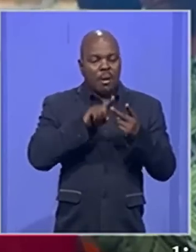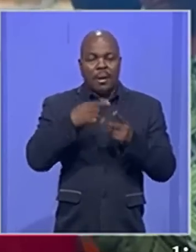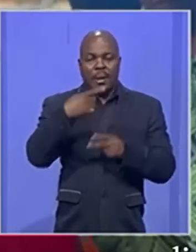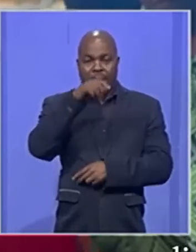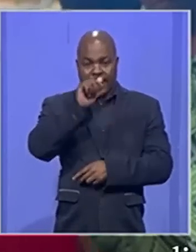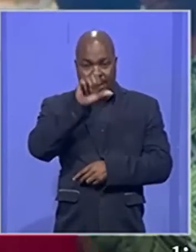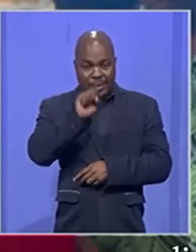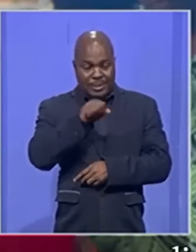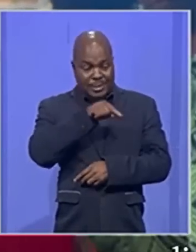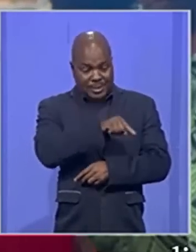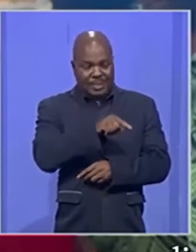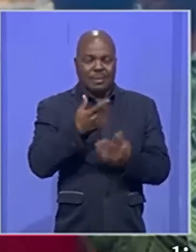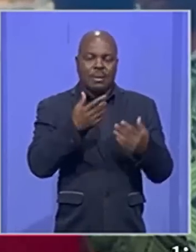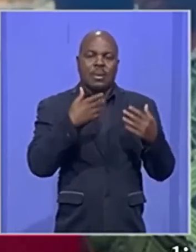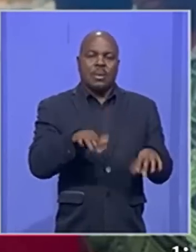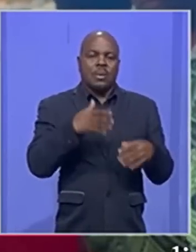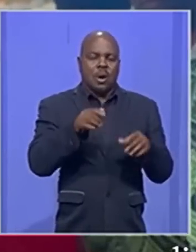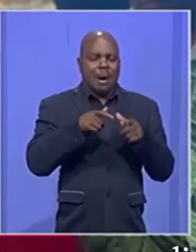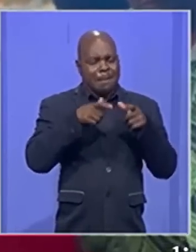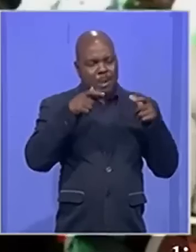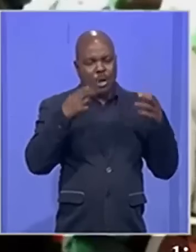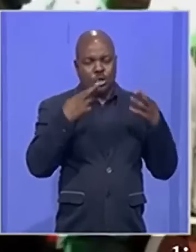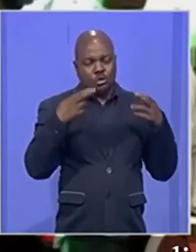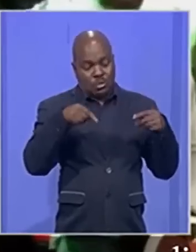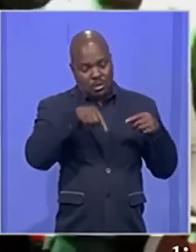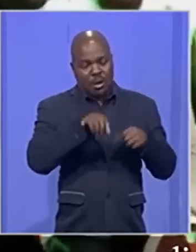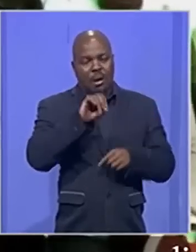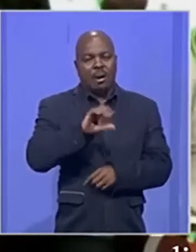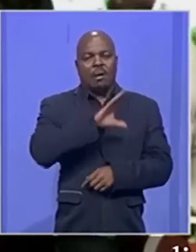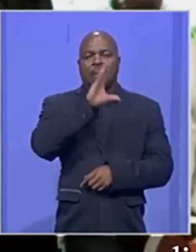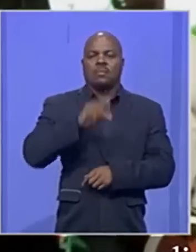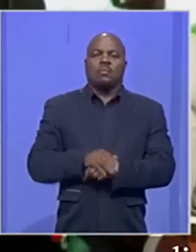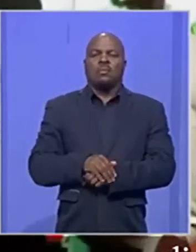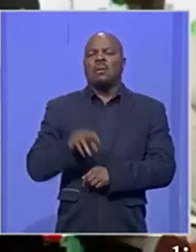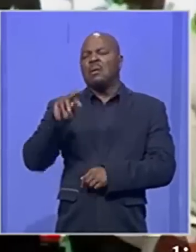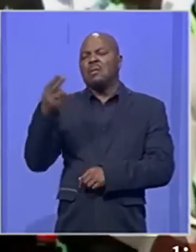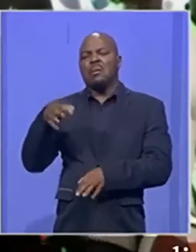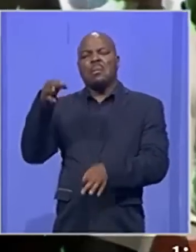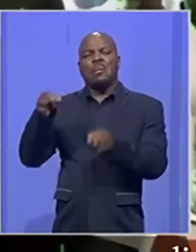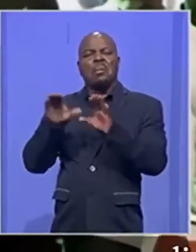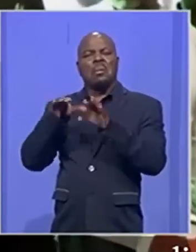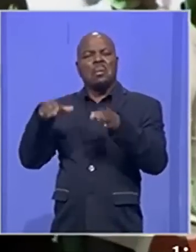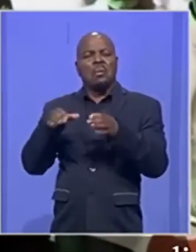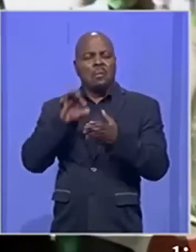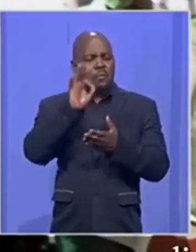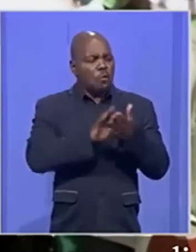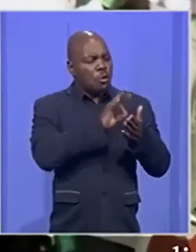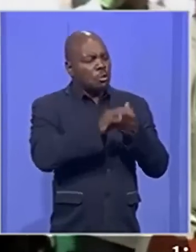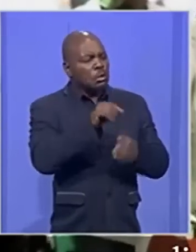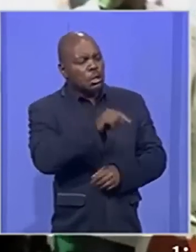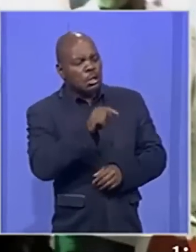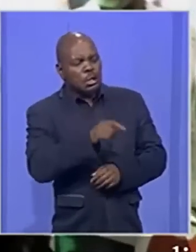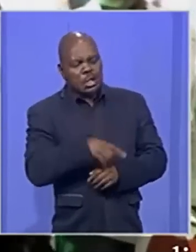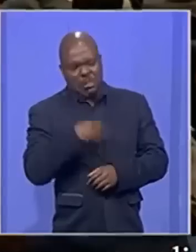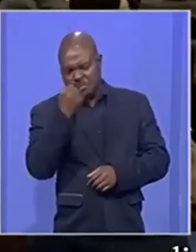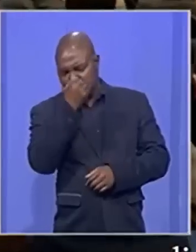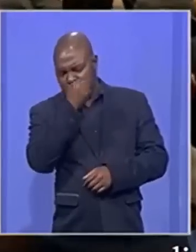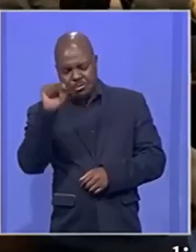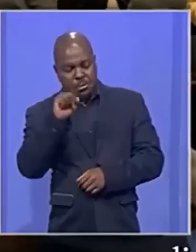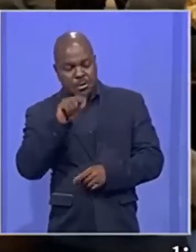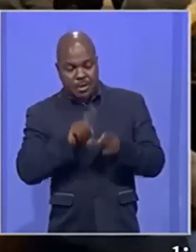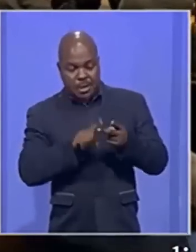the Africa's natural resources. mekga e meng ya boganyetsi e qhiletse thoko sephetho sa dikgetho le ho tshosa ka hore e